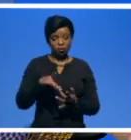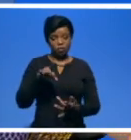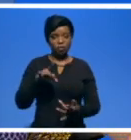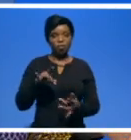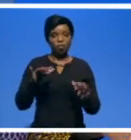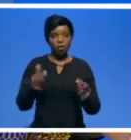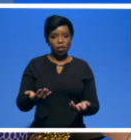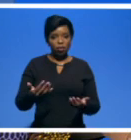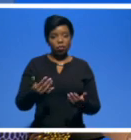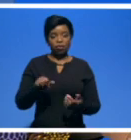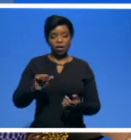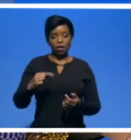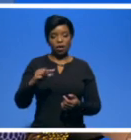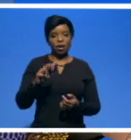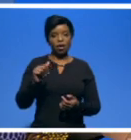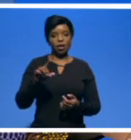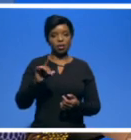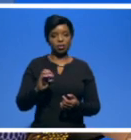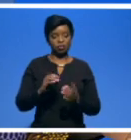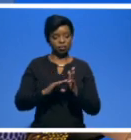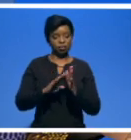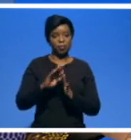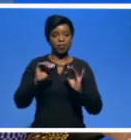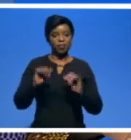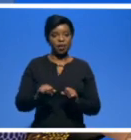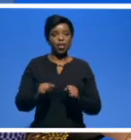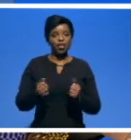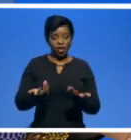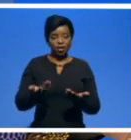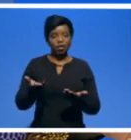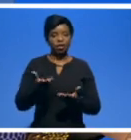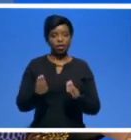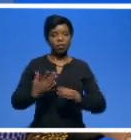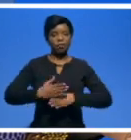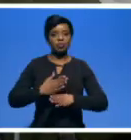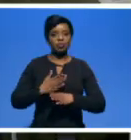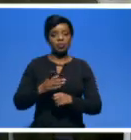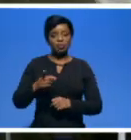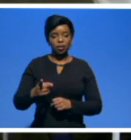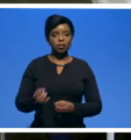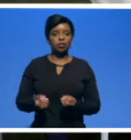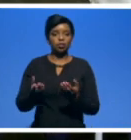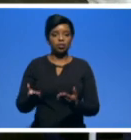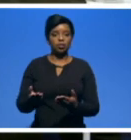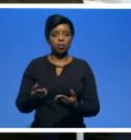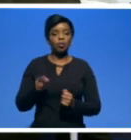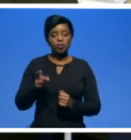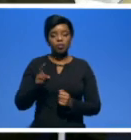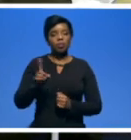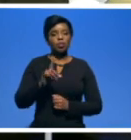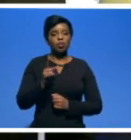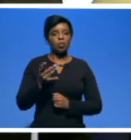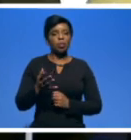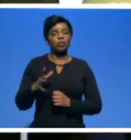bona hore ba kgone hore le bona ba kgone ho ba le mesebetsi eo ba ifuang eo e leng hore ke bona di main contractors o lebelletse